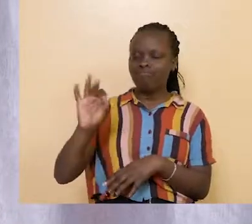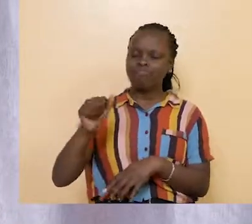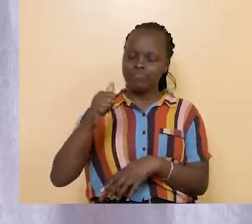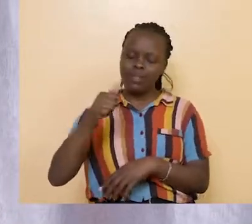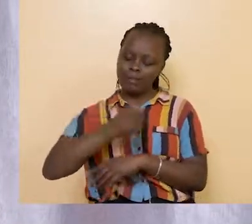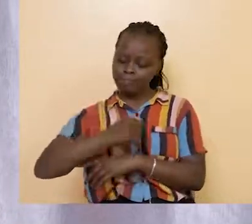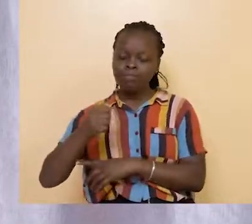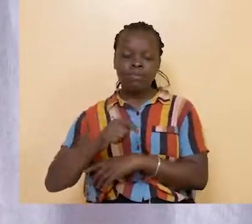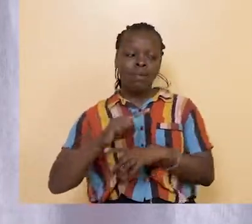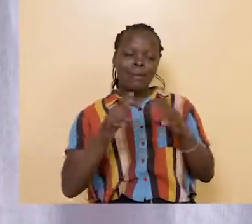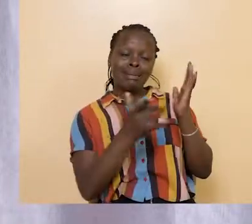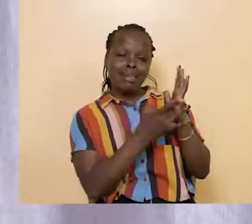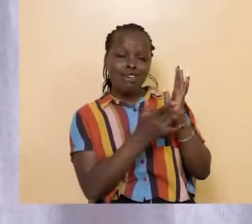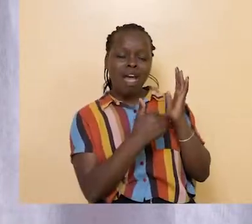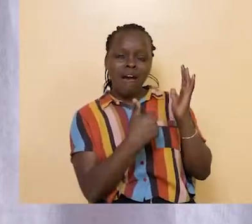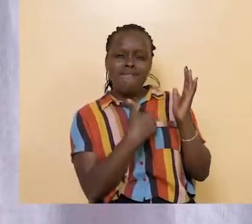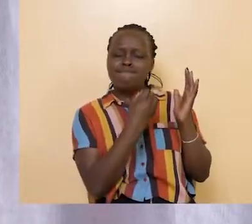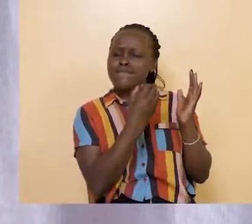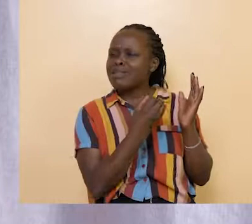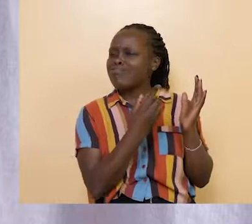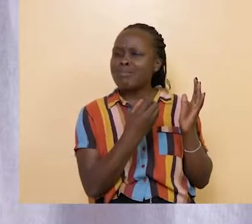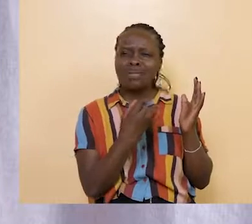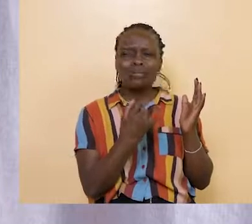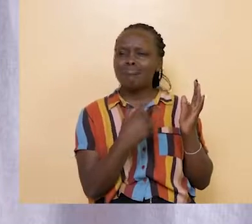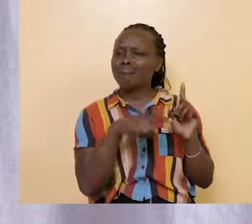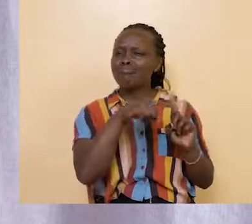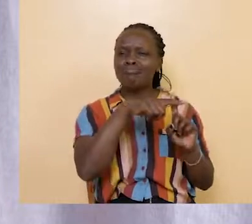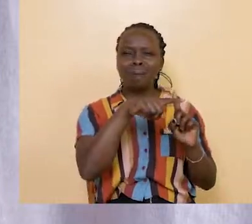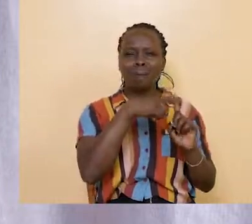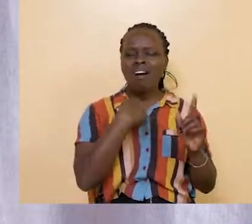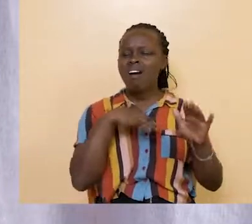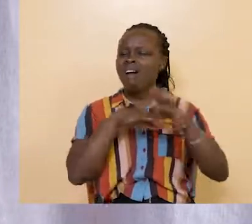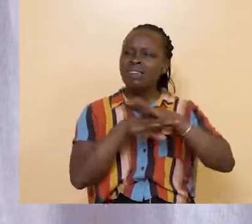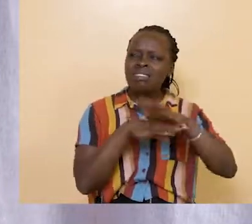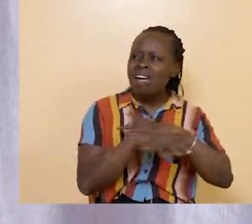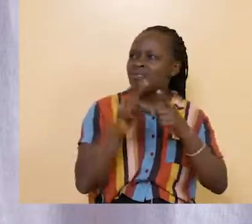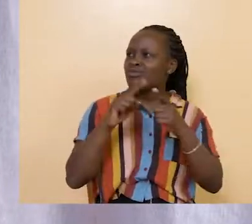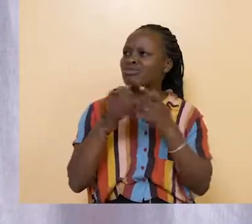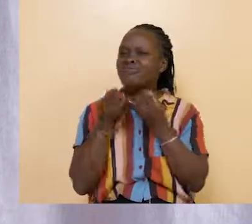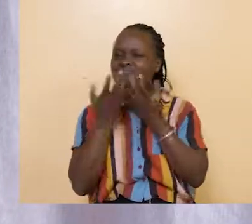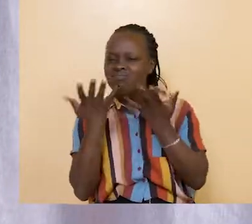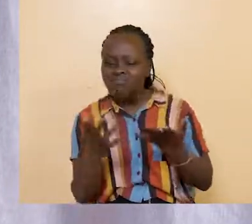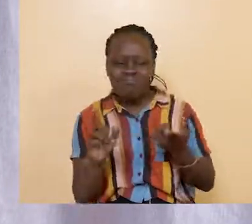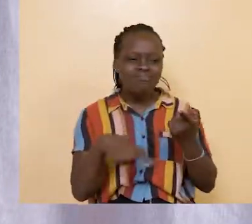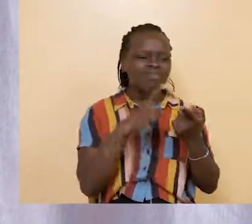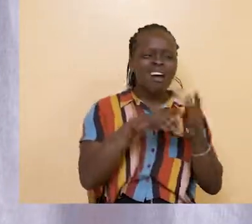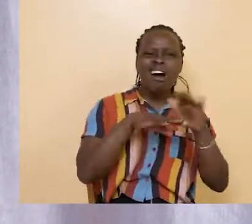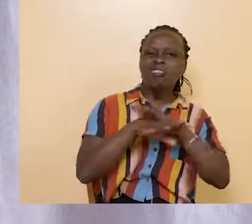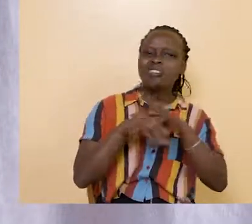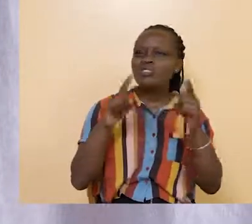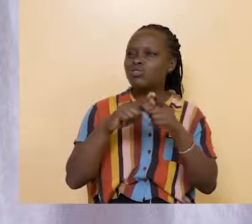right? Technology has many advantages. It's given us access. We have access to information, we have access